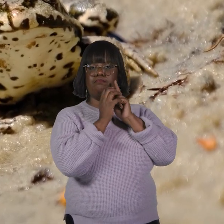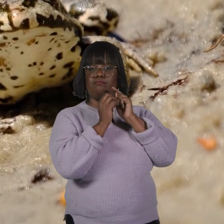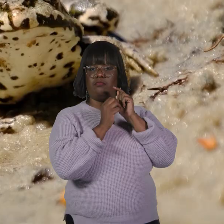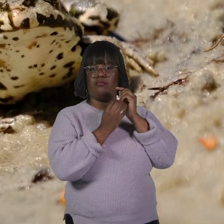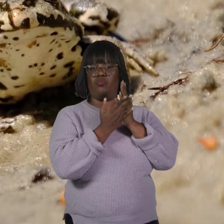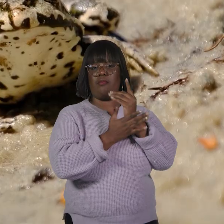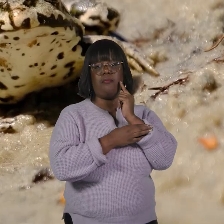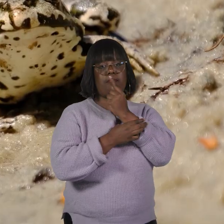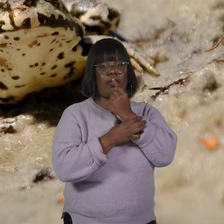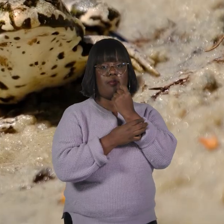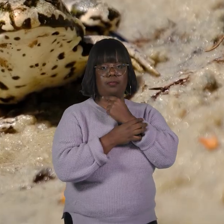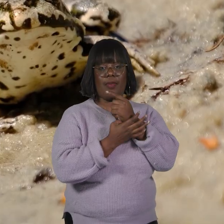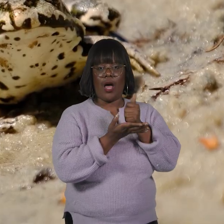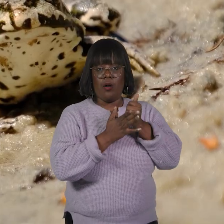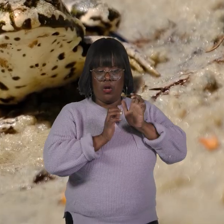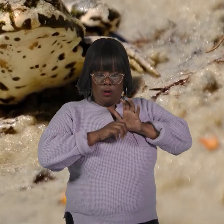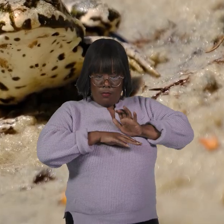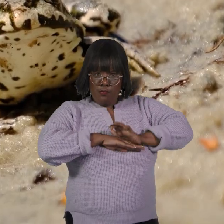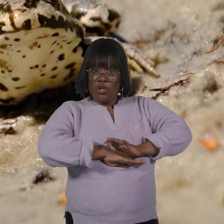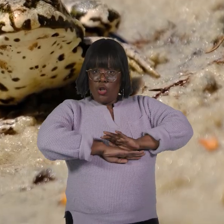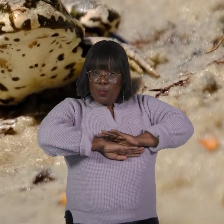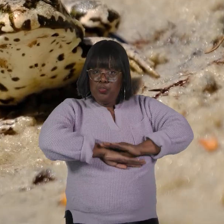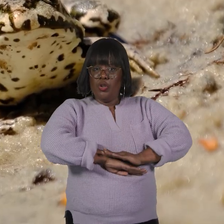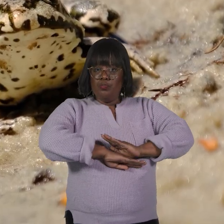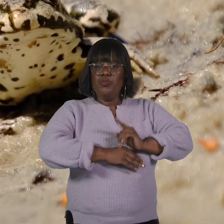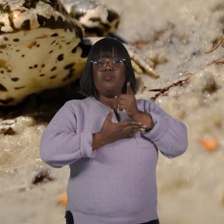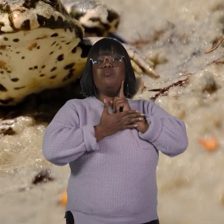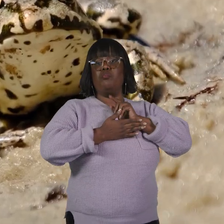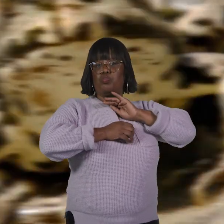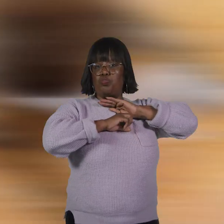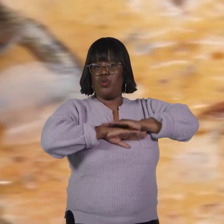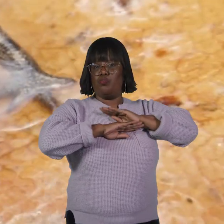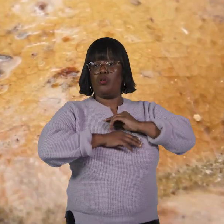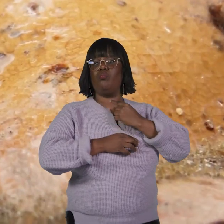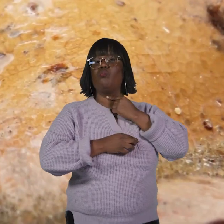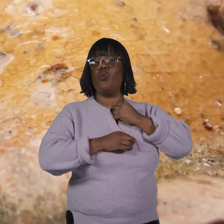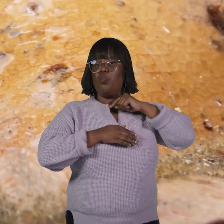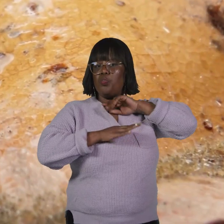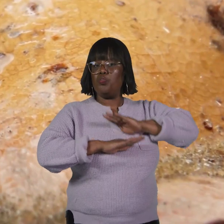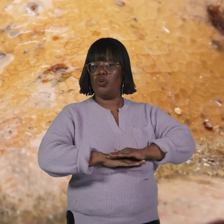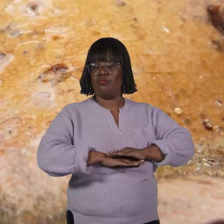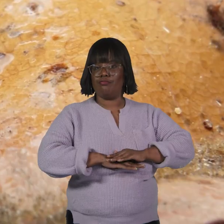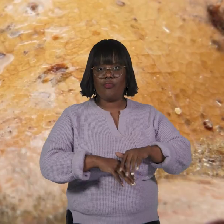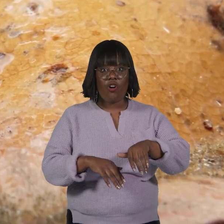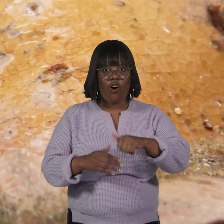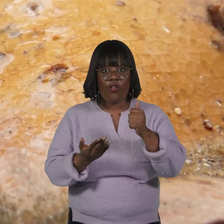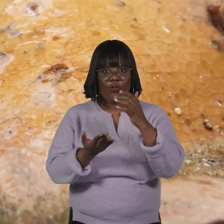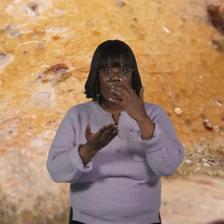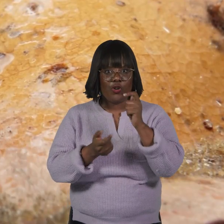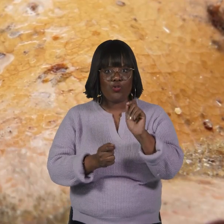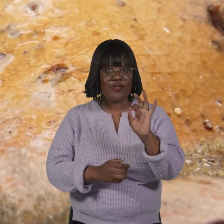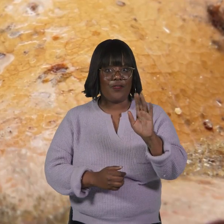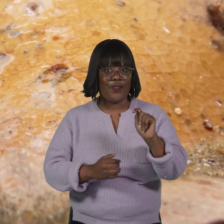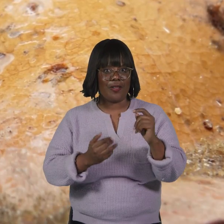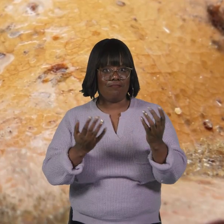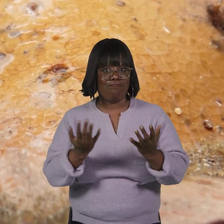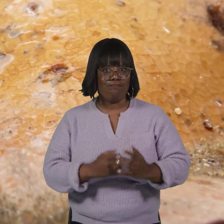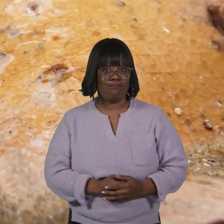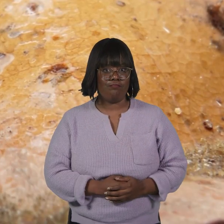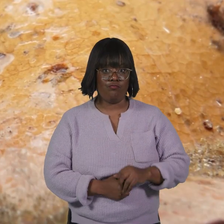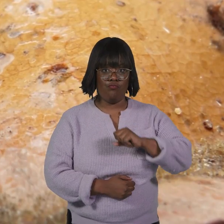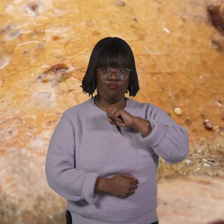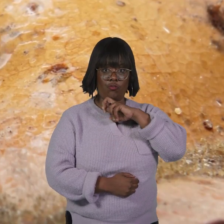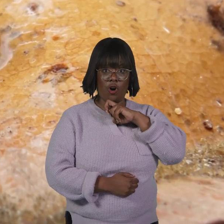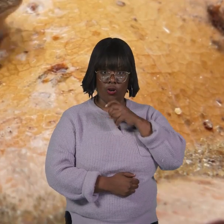its mouth to help push the food down its throat. Here is another interesting fact. Frogs